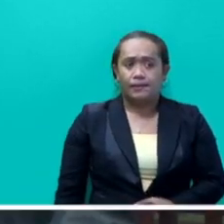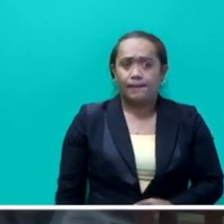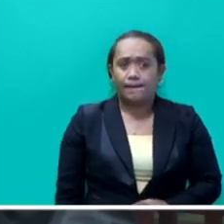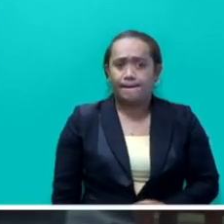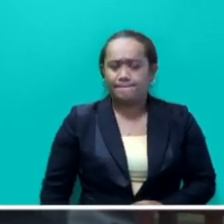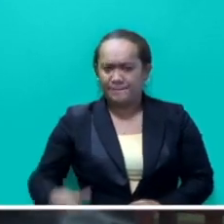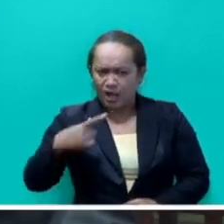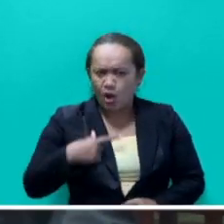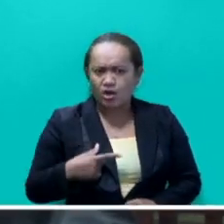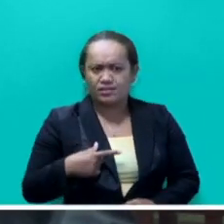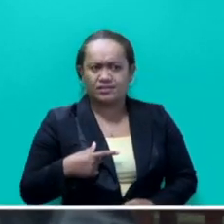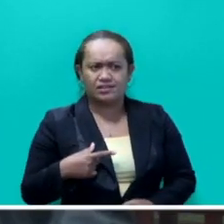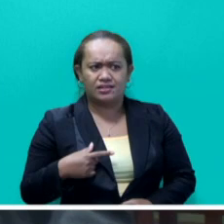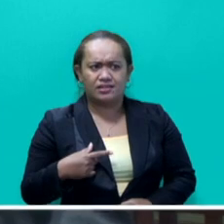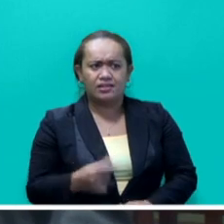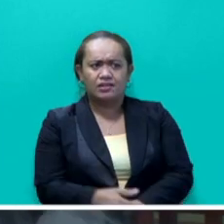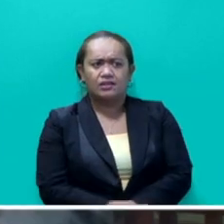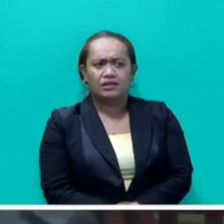not